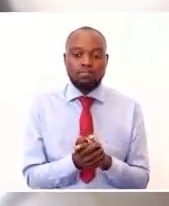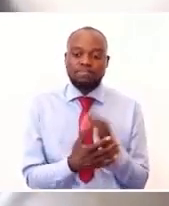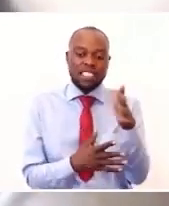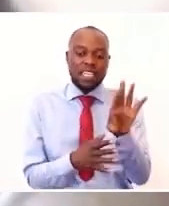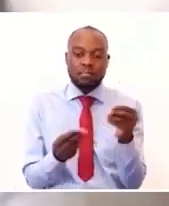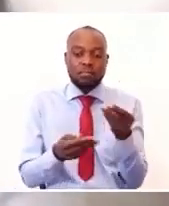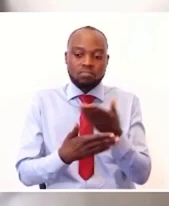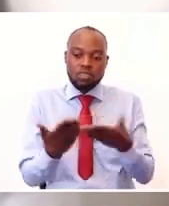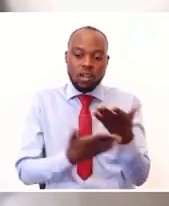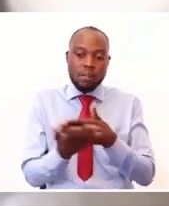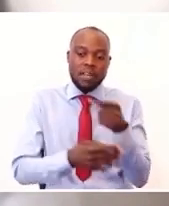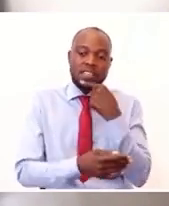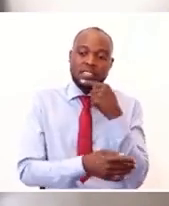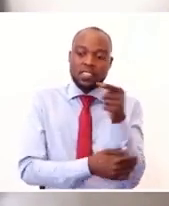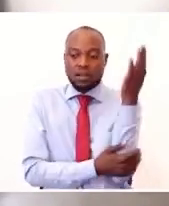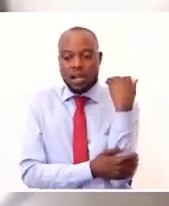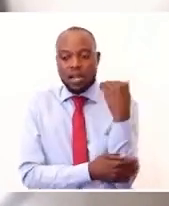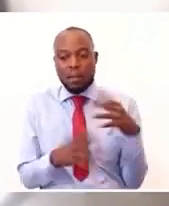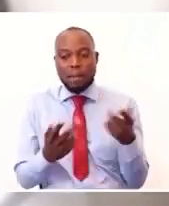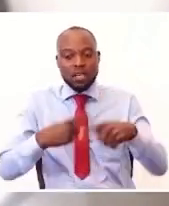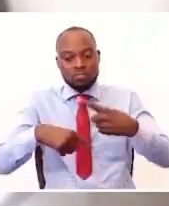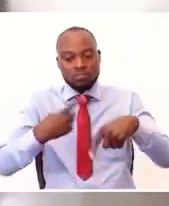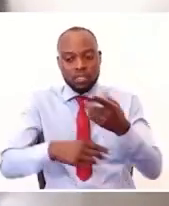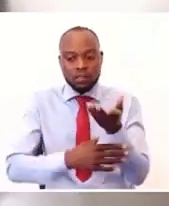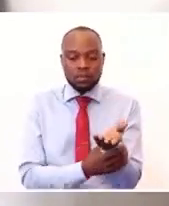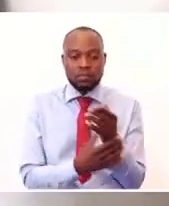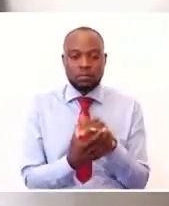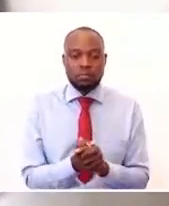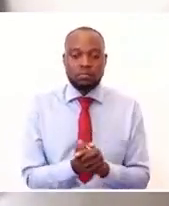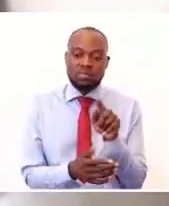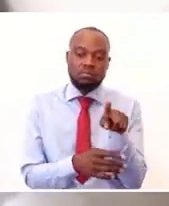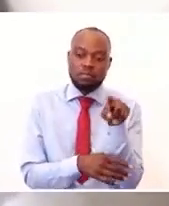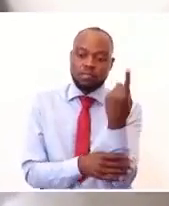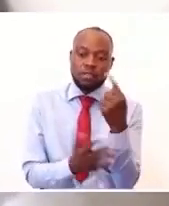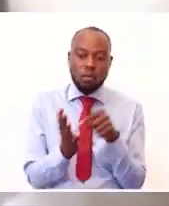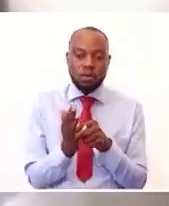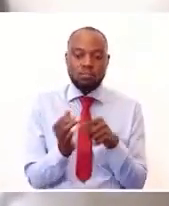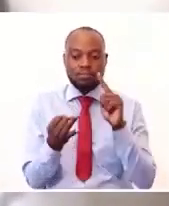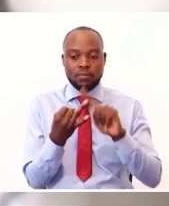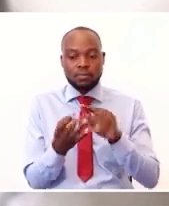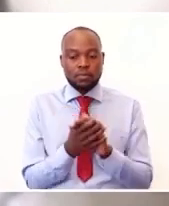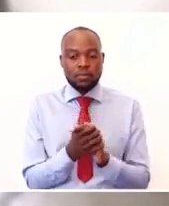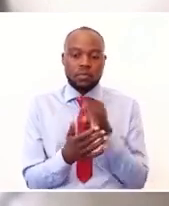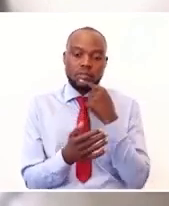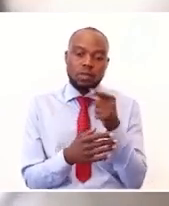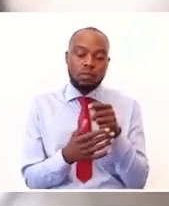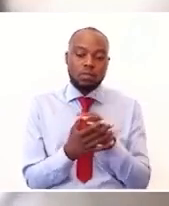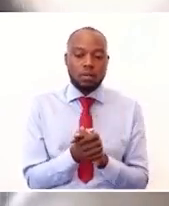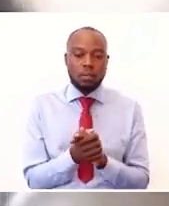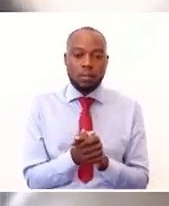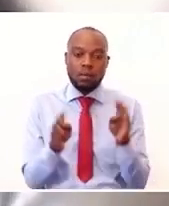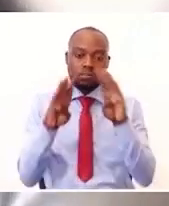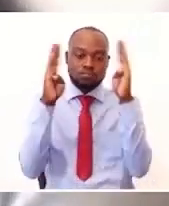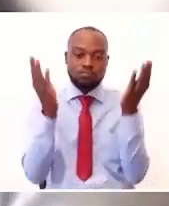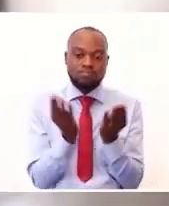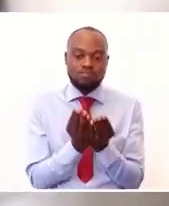conversations already as we're going along. So that is my first point. My second point is that there is also a global debate